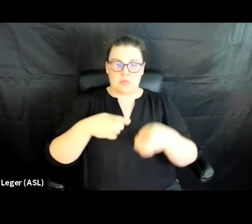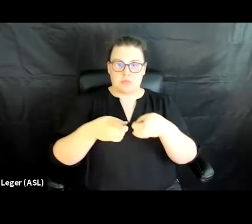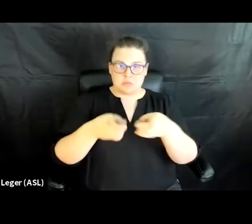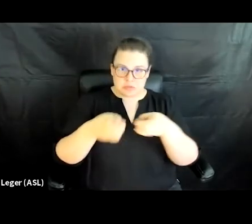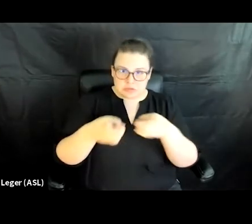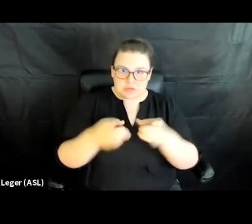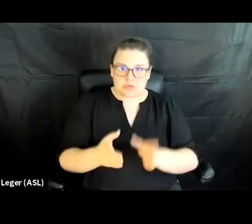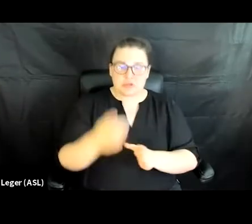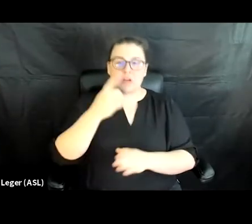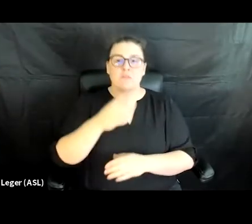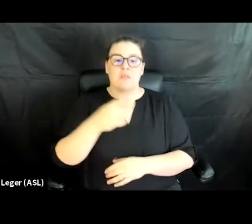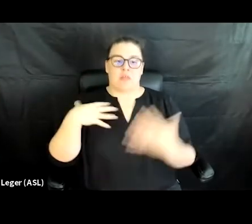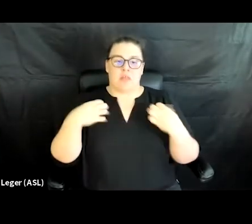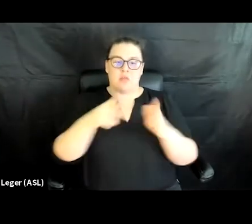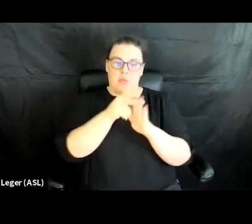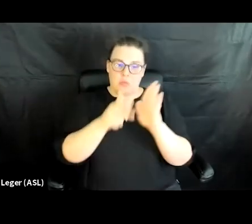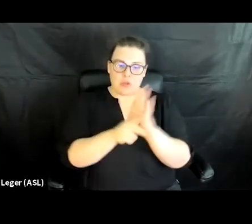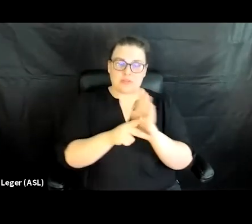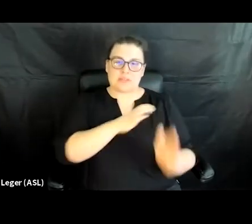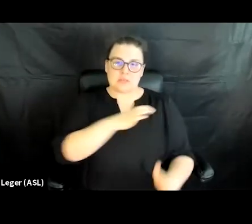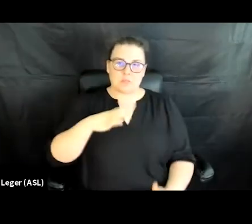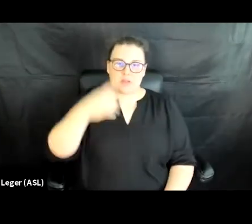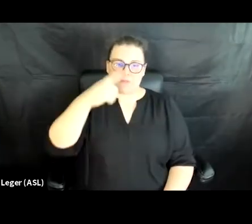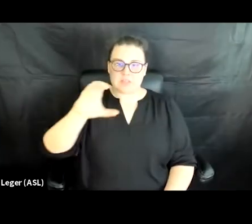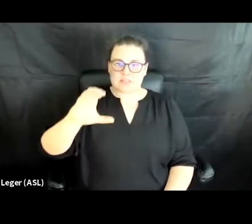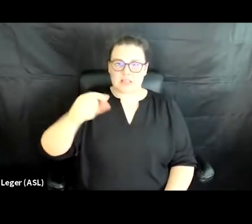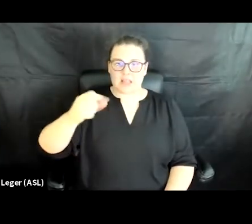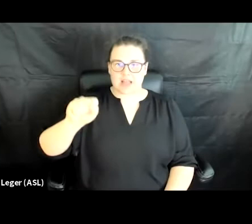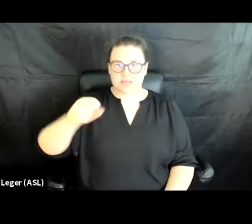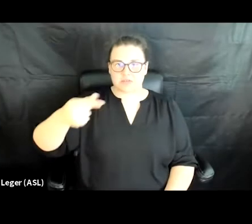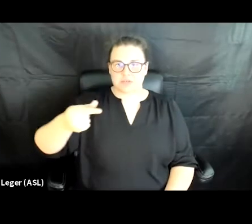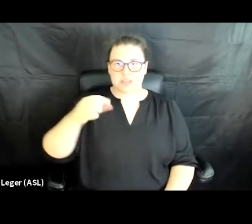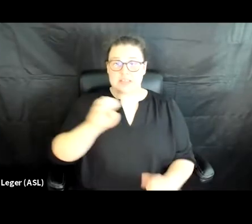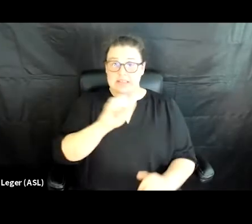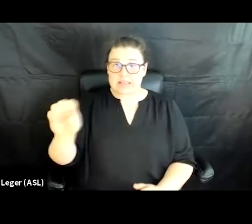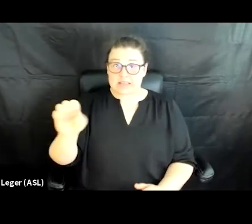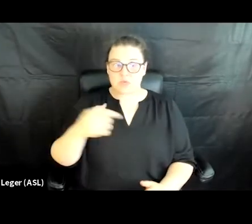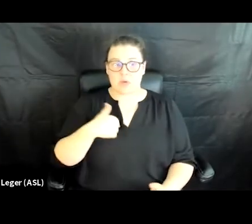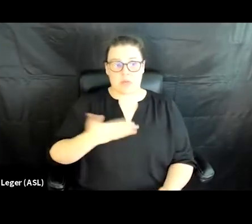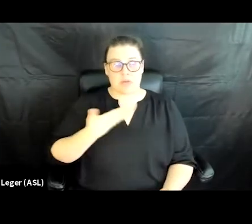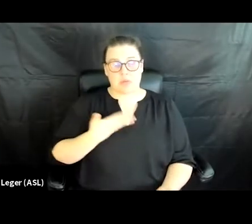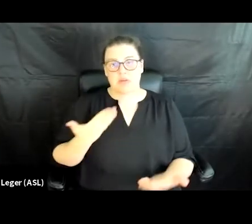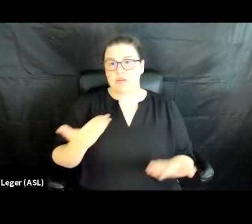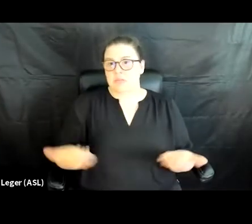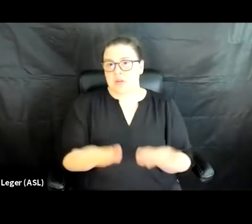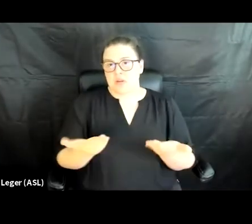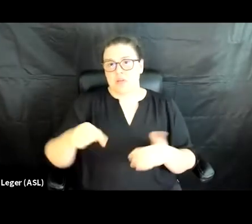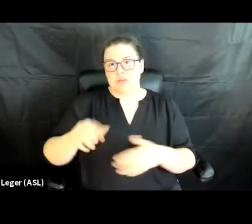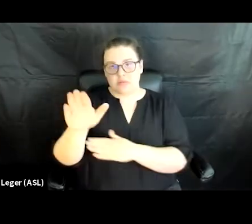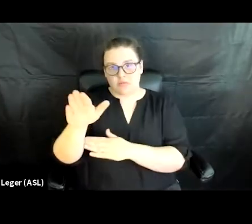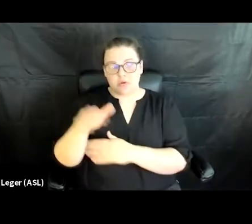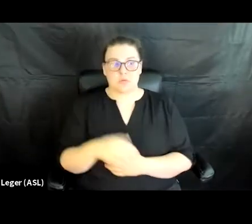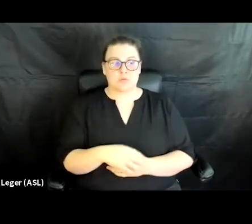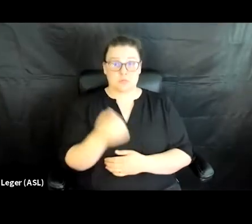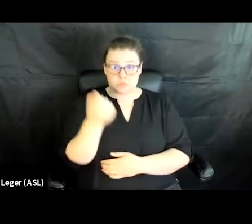for the Health Policy Committee for CSG East, and I'm very proud to be here in that capacity this afternoon. Now, May is, as we're probably